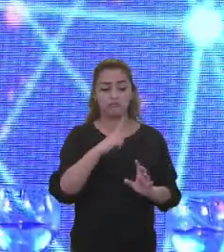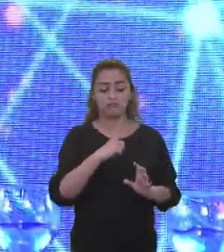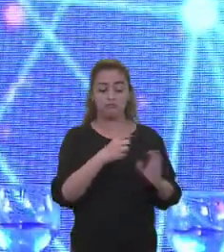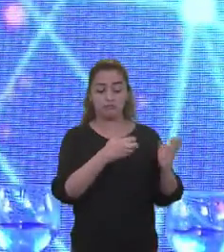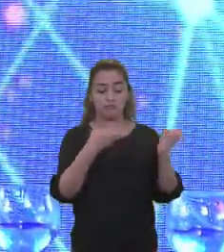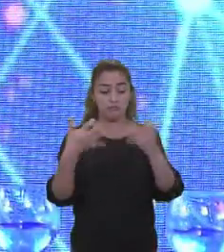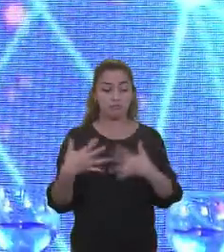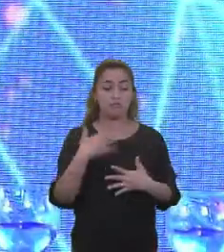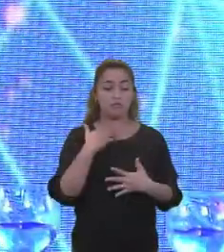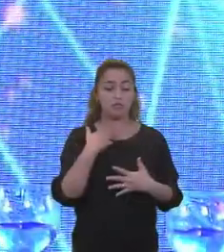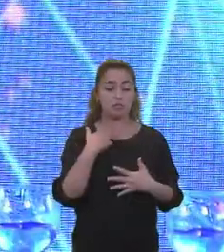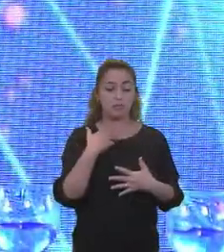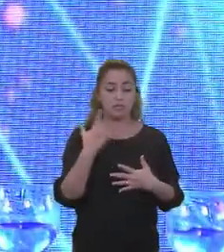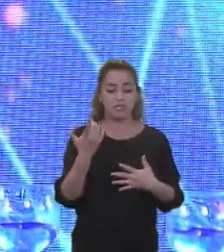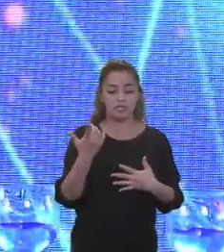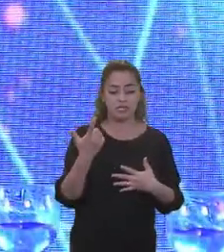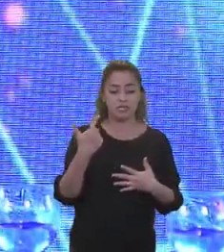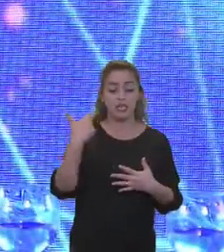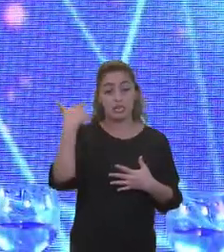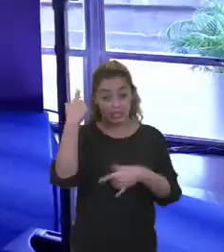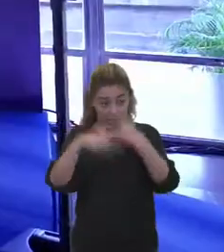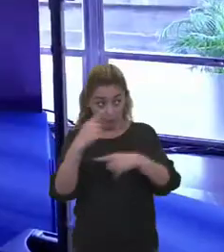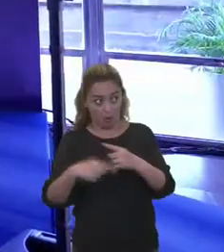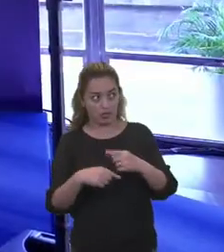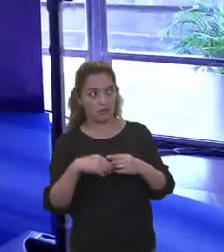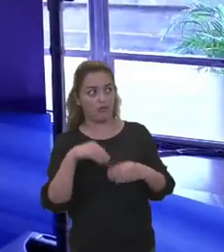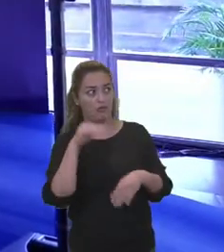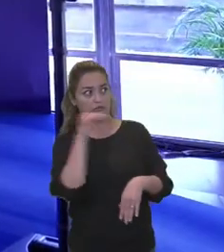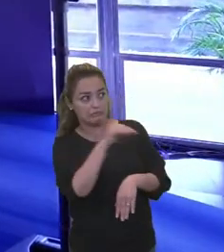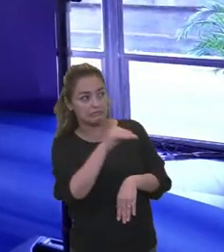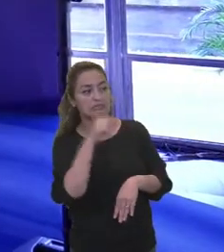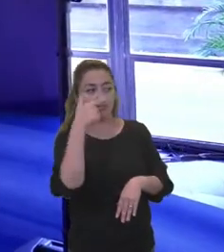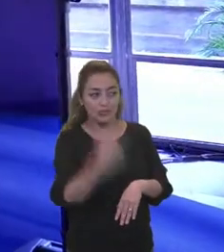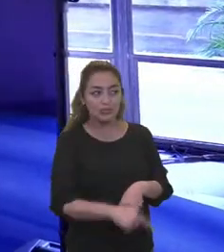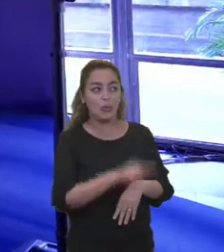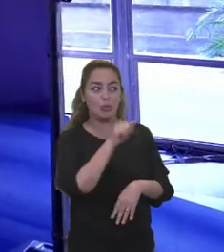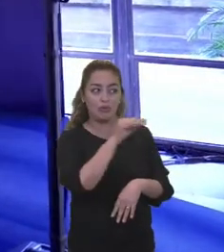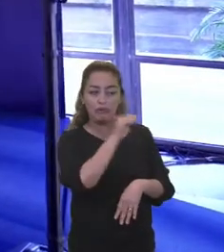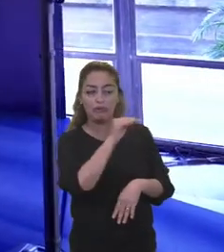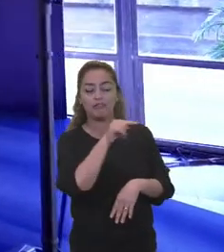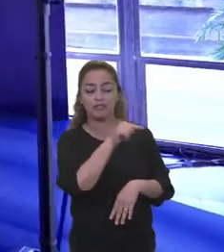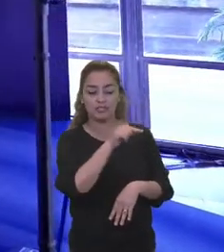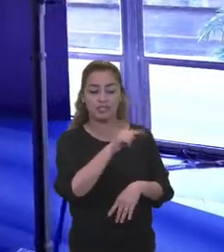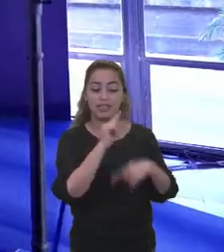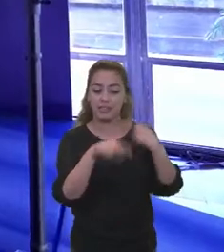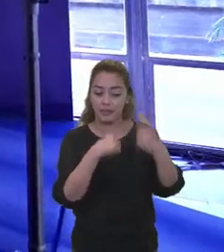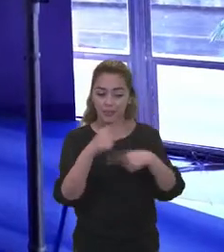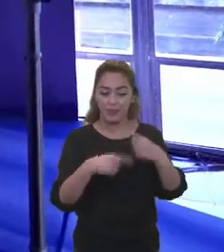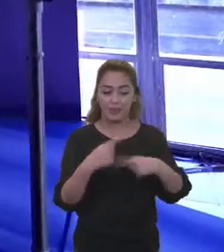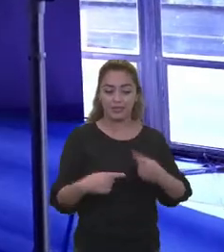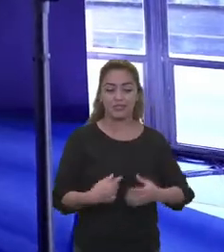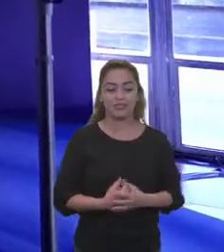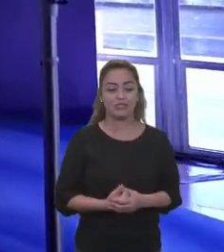I see here, I will hassle you later about this.